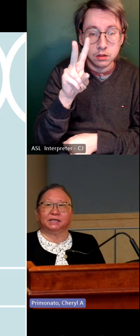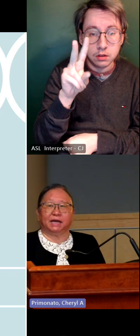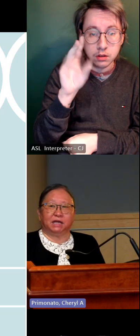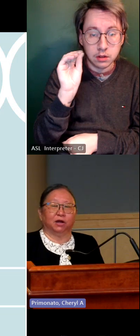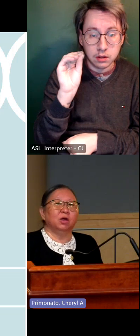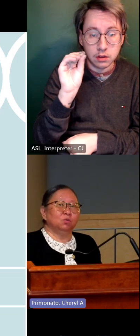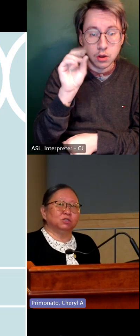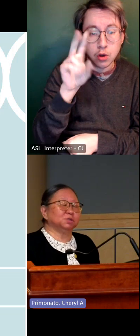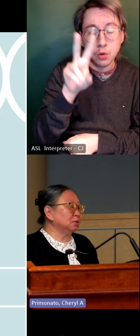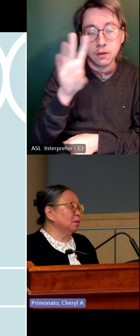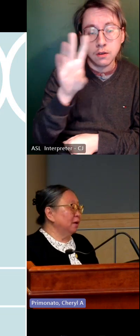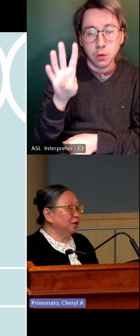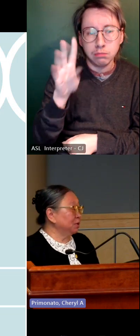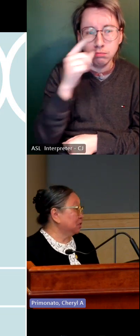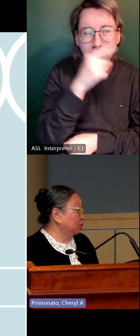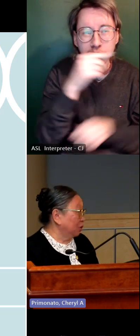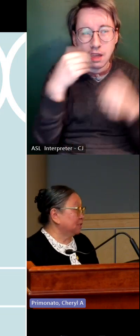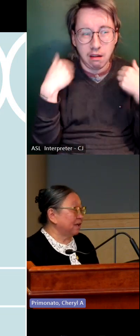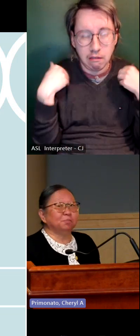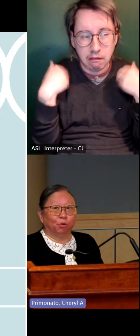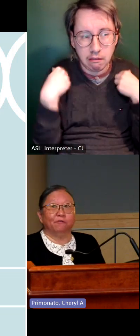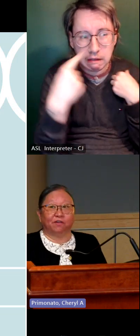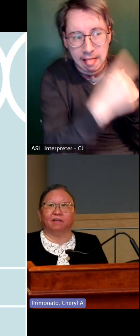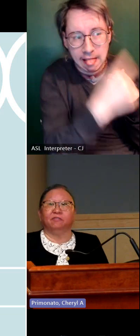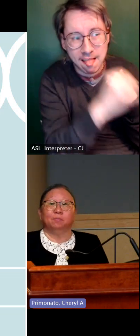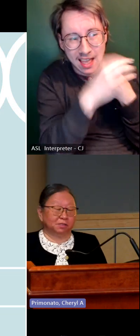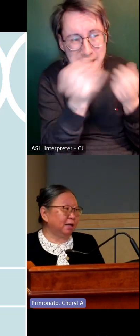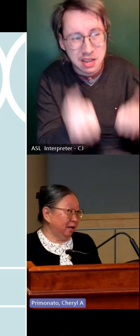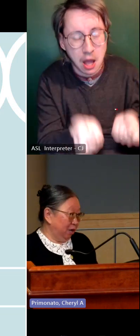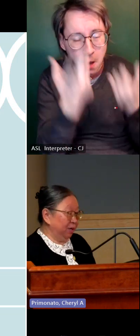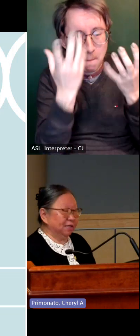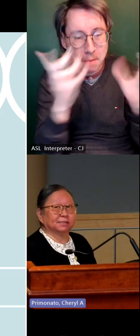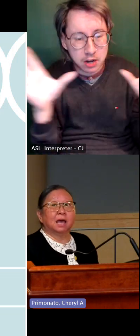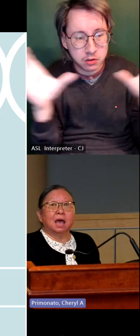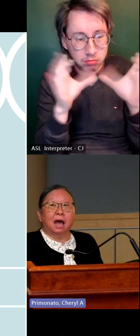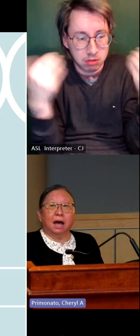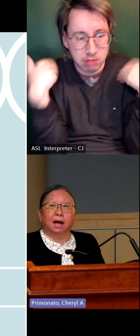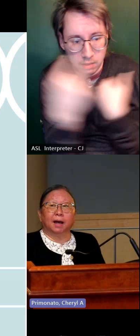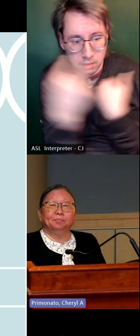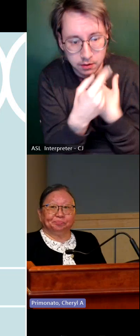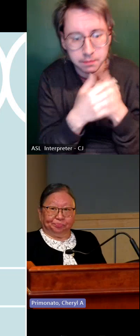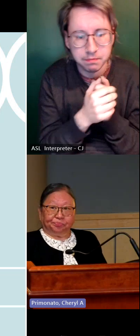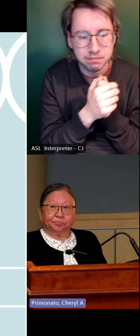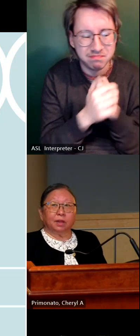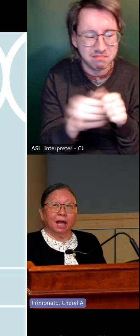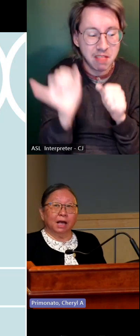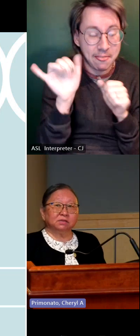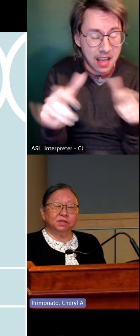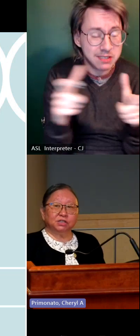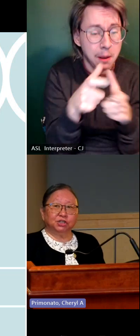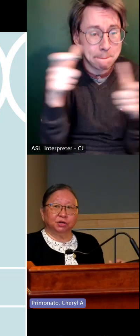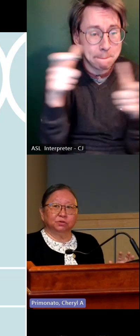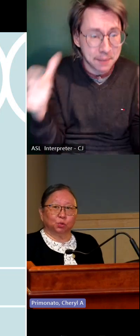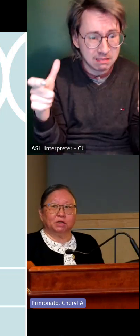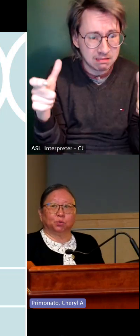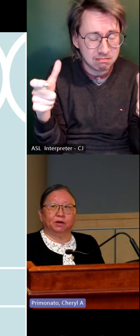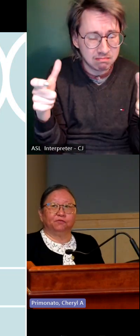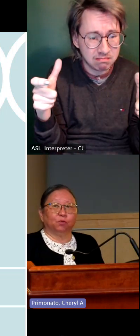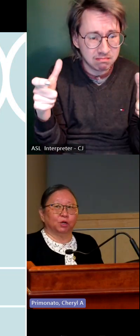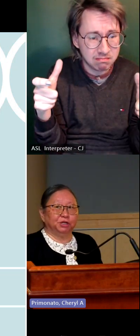we maintain here, which was an increase of 37.5% increase. As of this